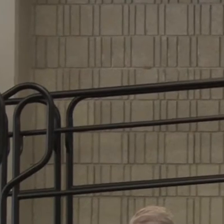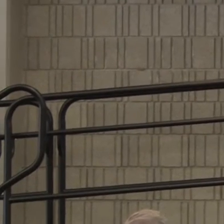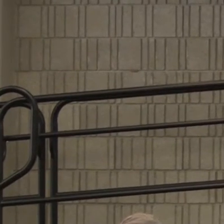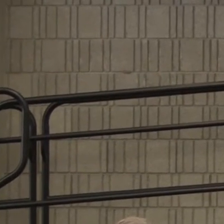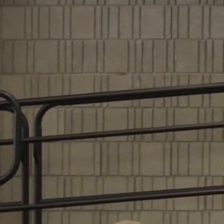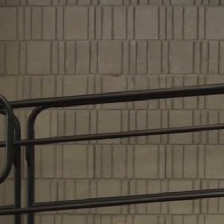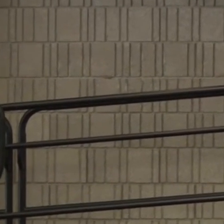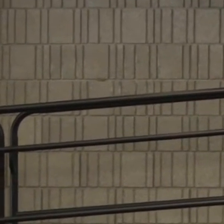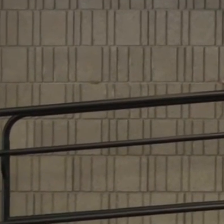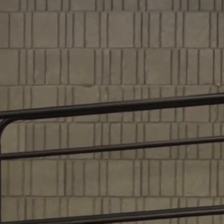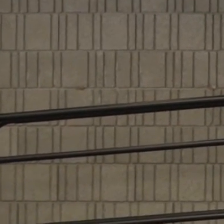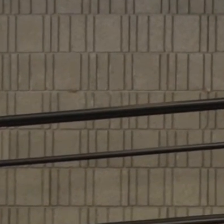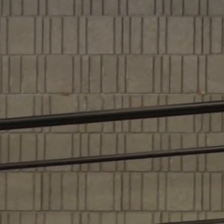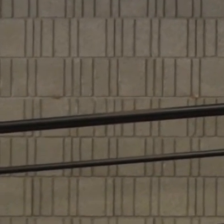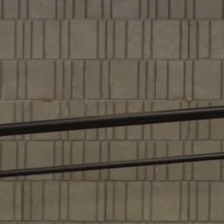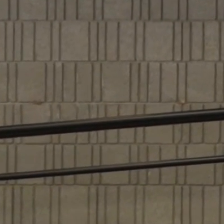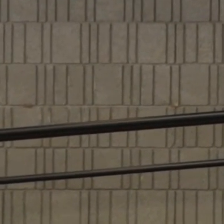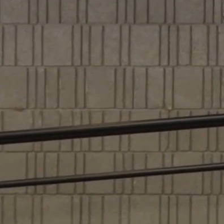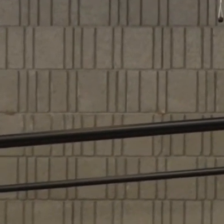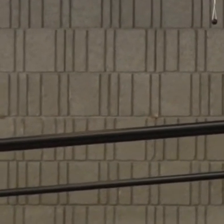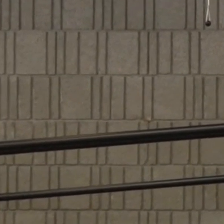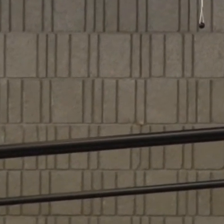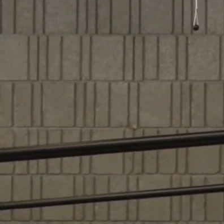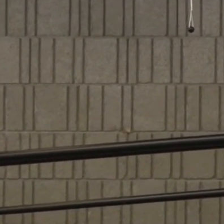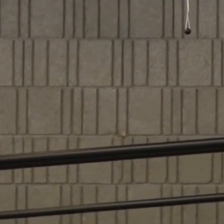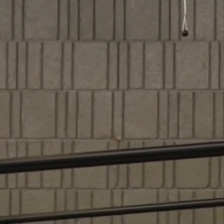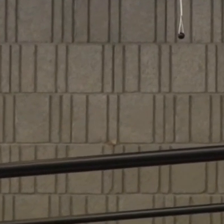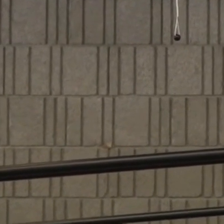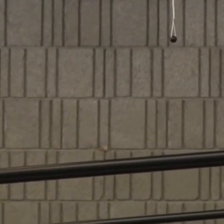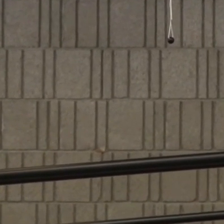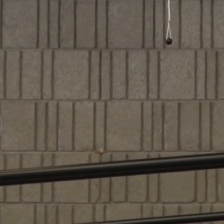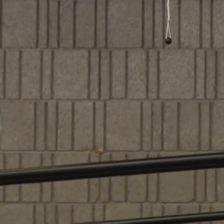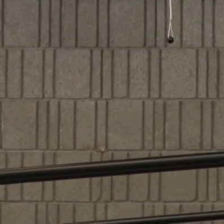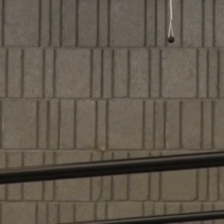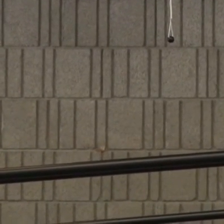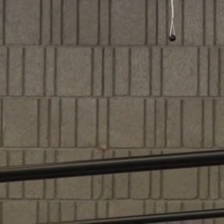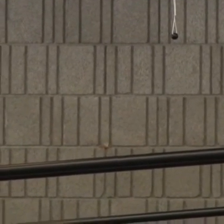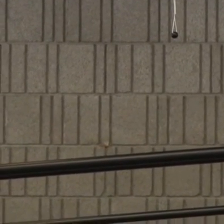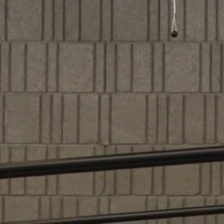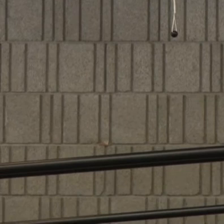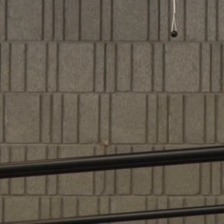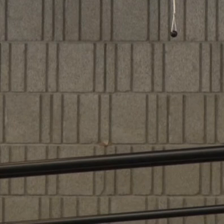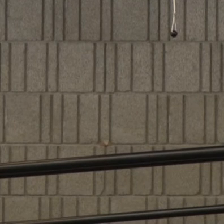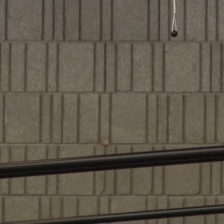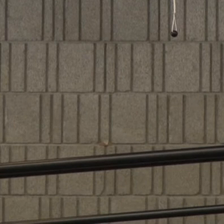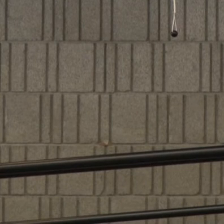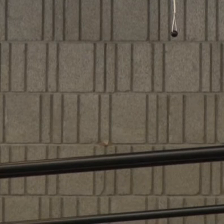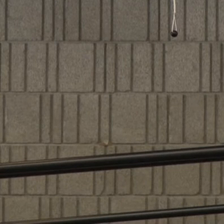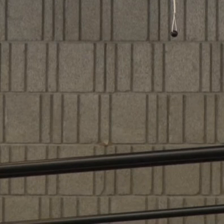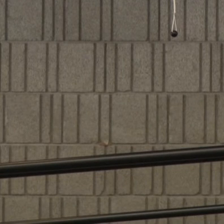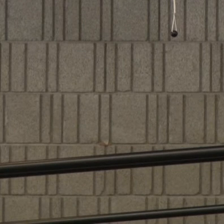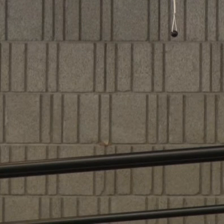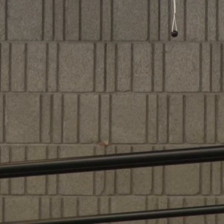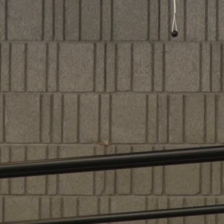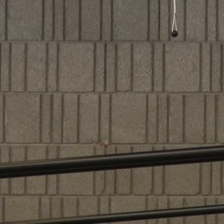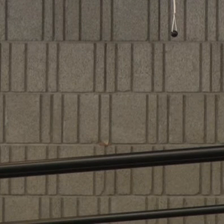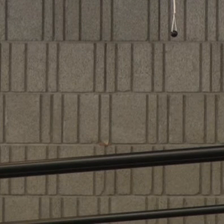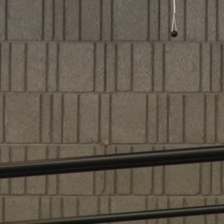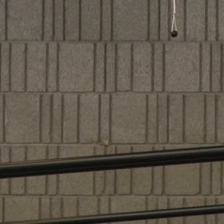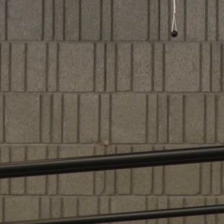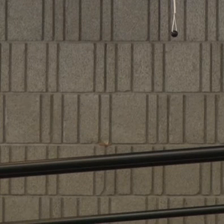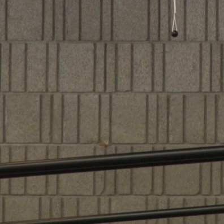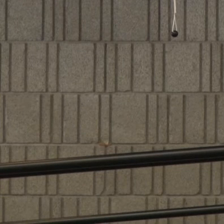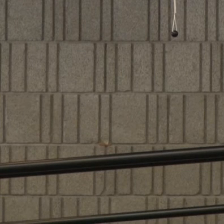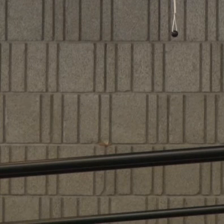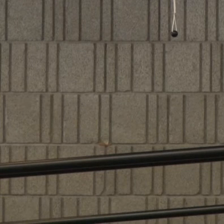I'm happy today to join you in what will go down as the greatest